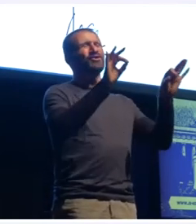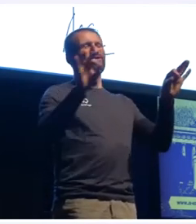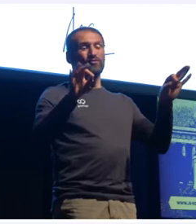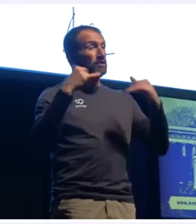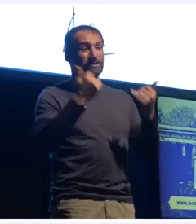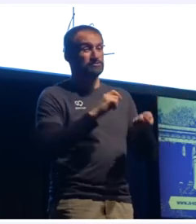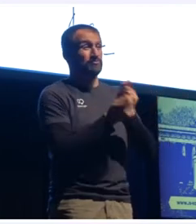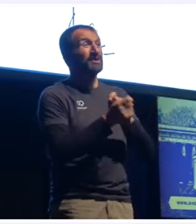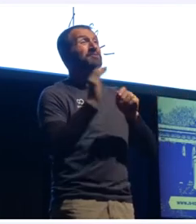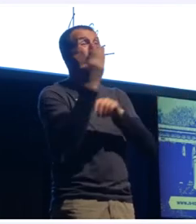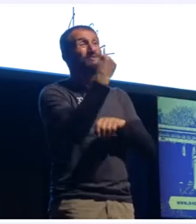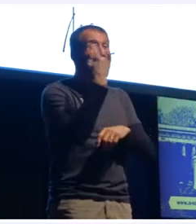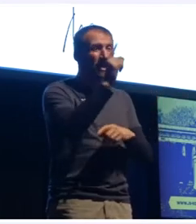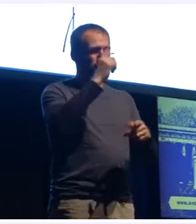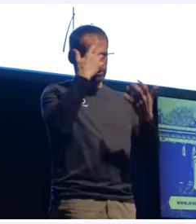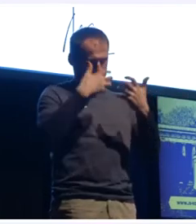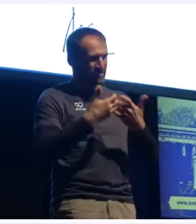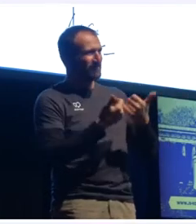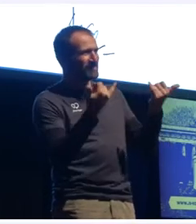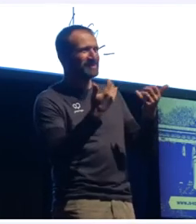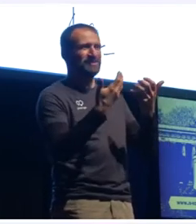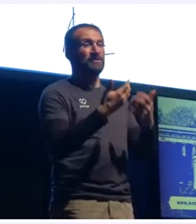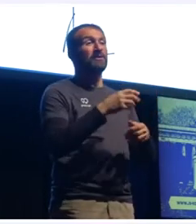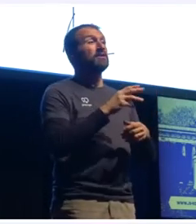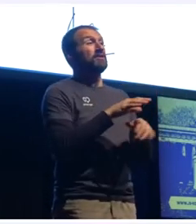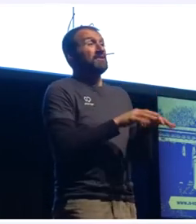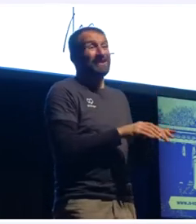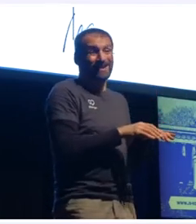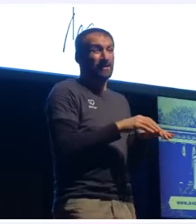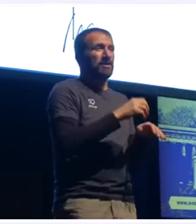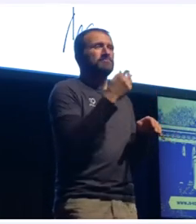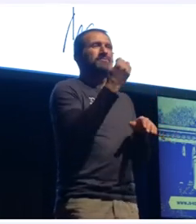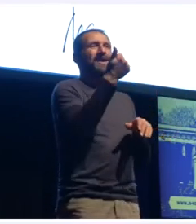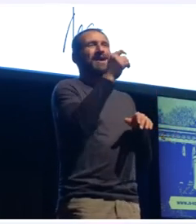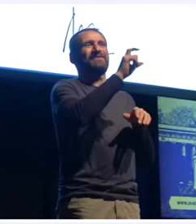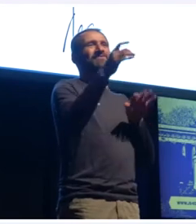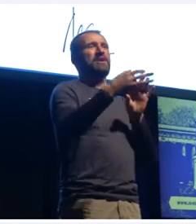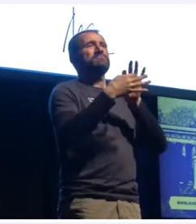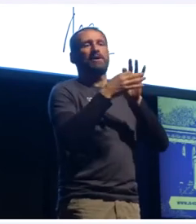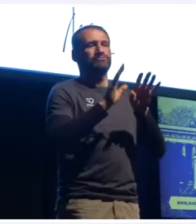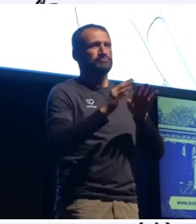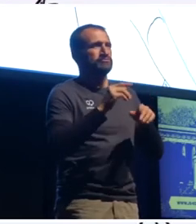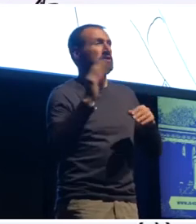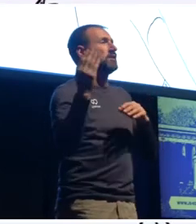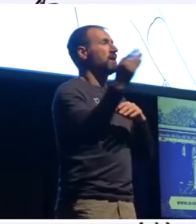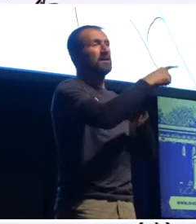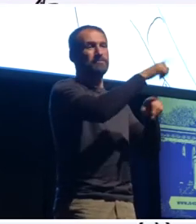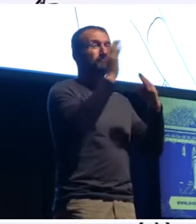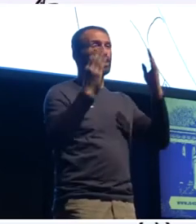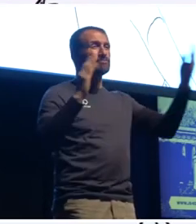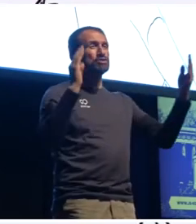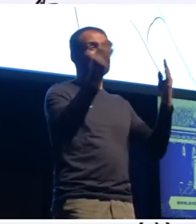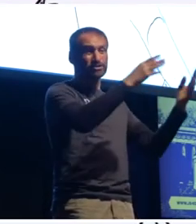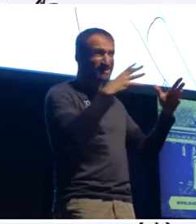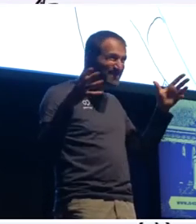work with browsers instead of working with one company to figure these things out. It's a much more egalitarian future we've built here.